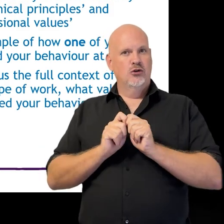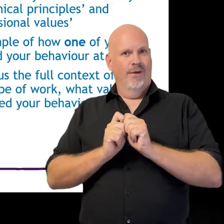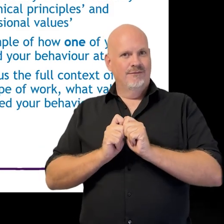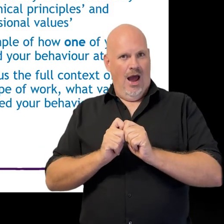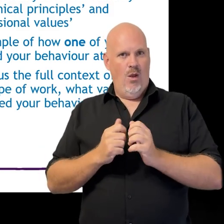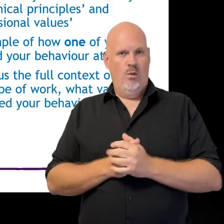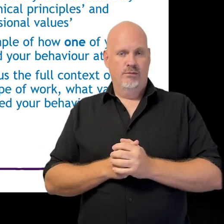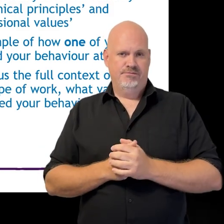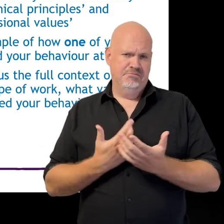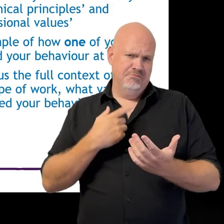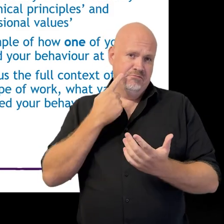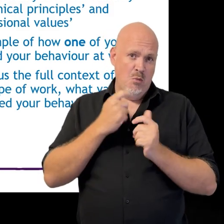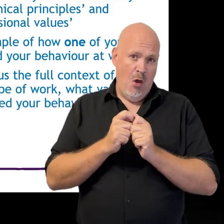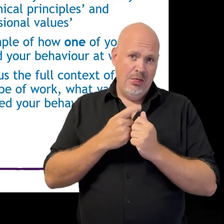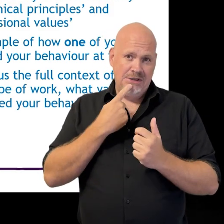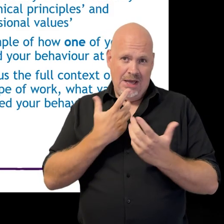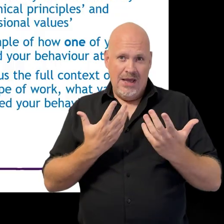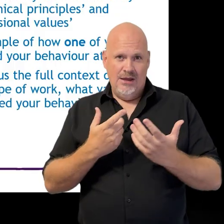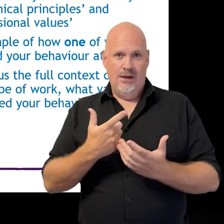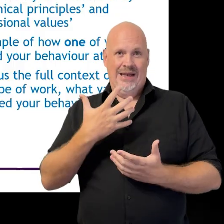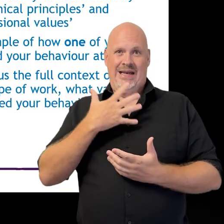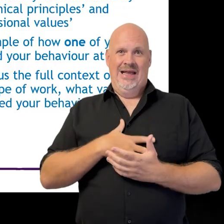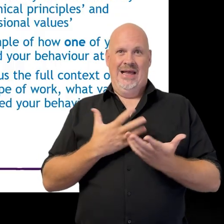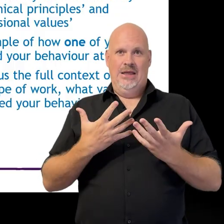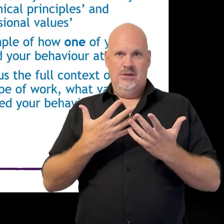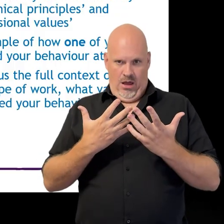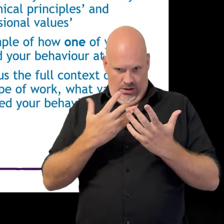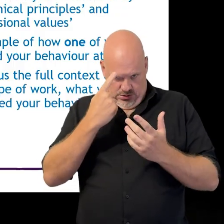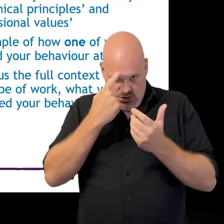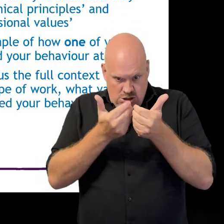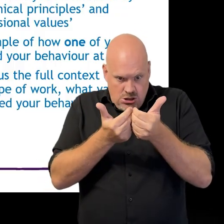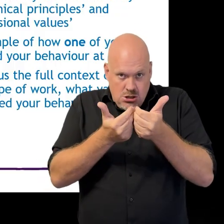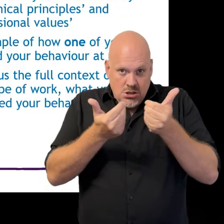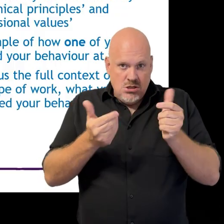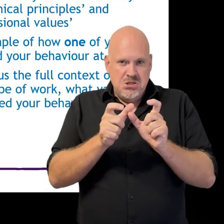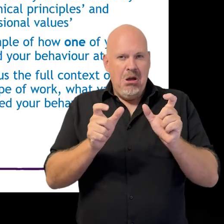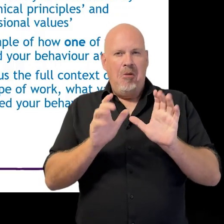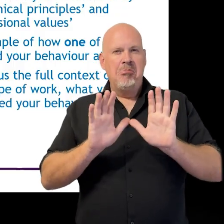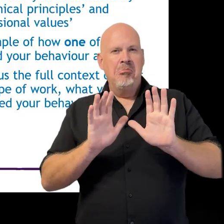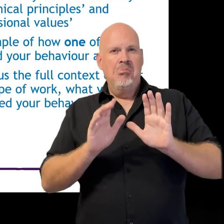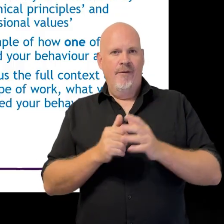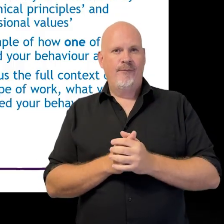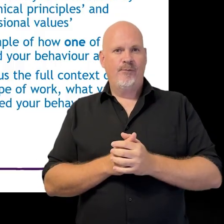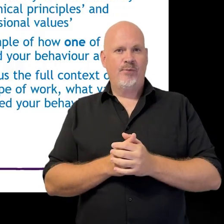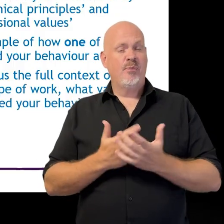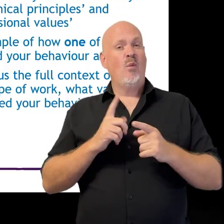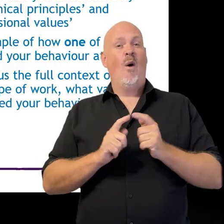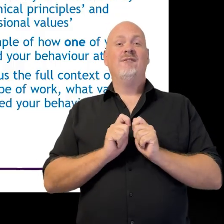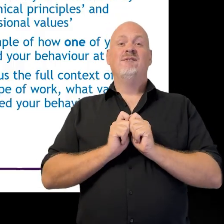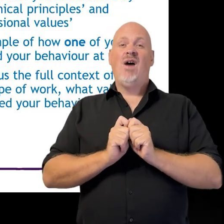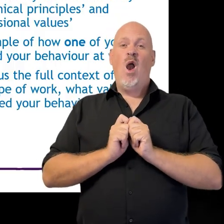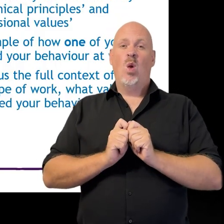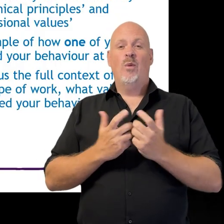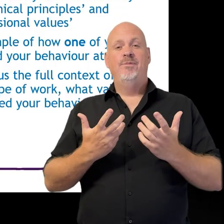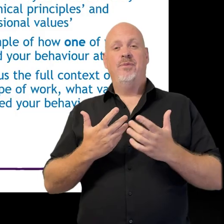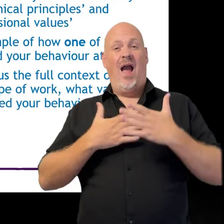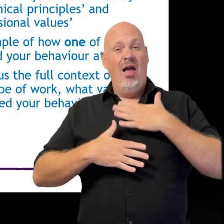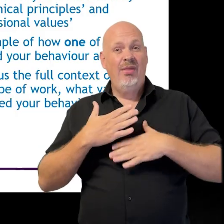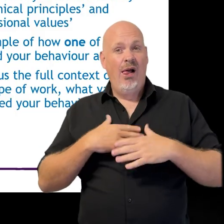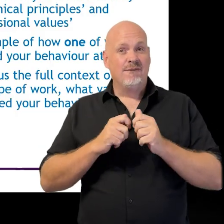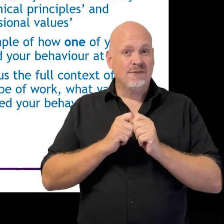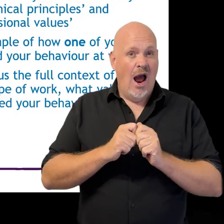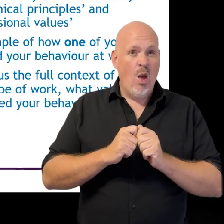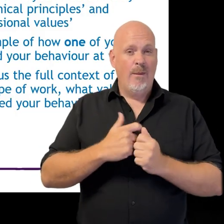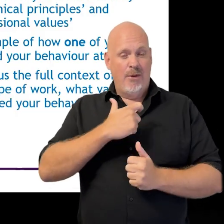an example of how any one of your values has informed your behaviour at work. So they don't just want to know